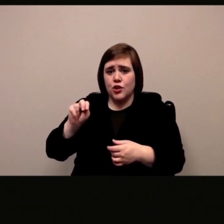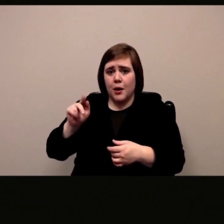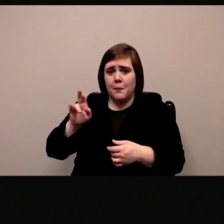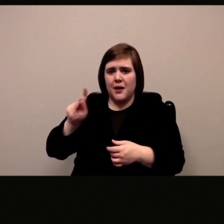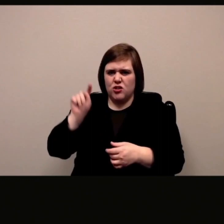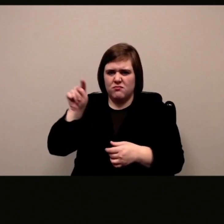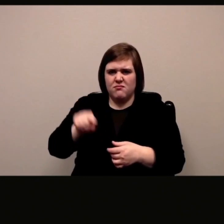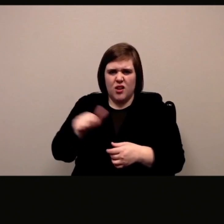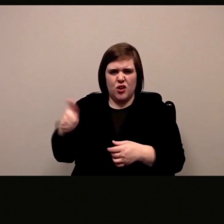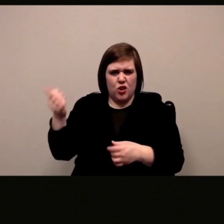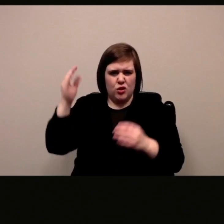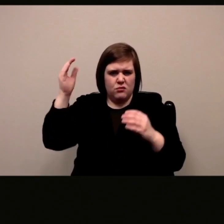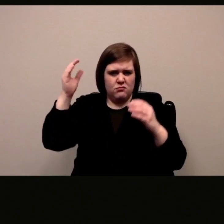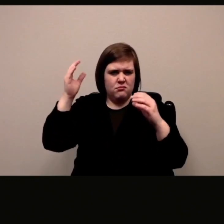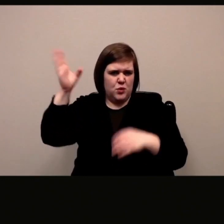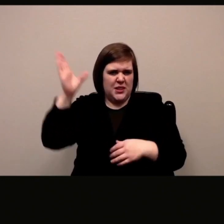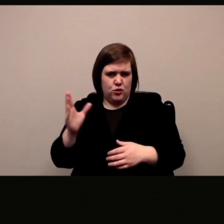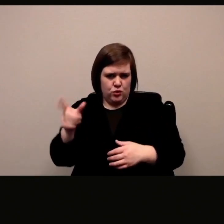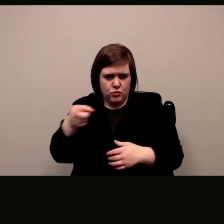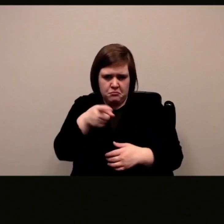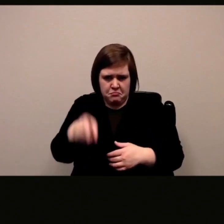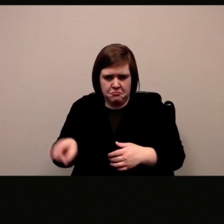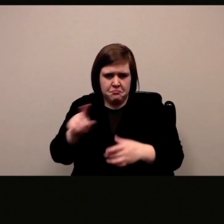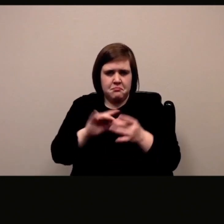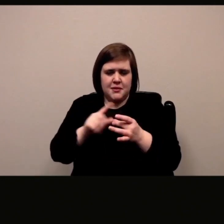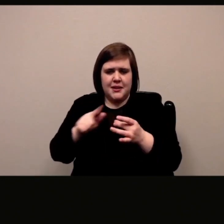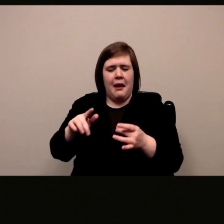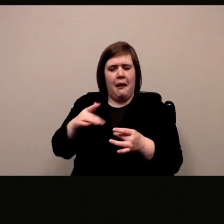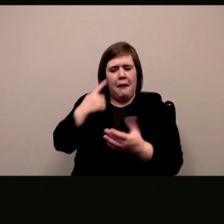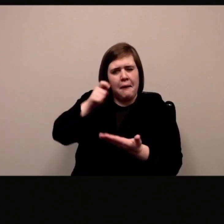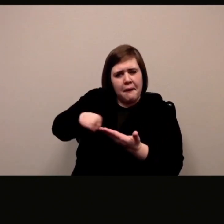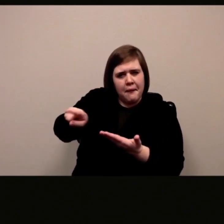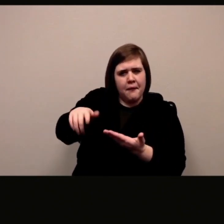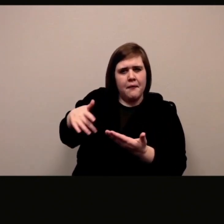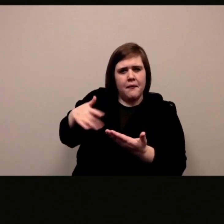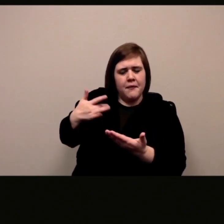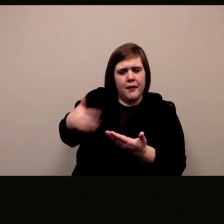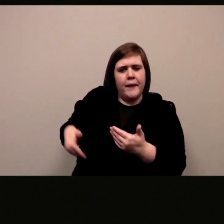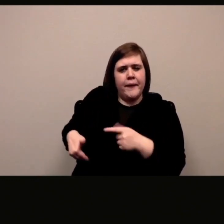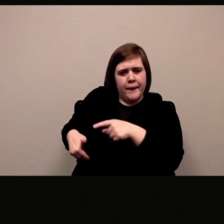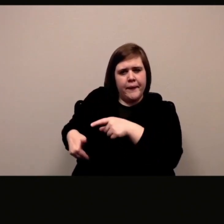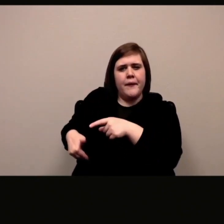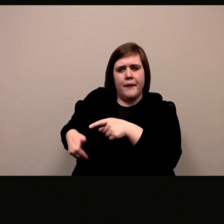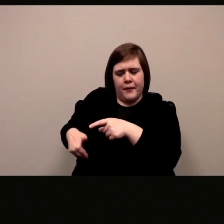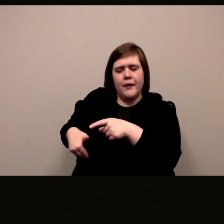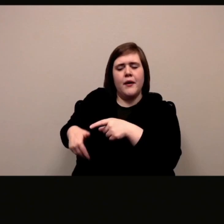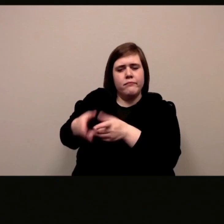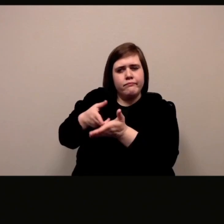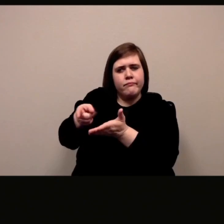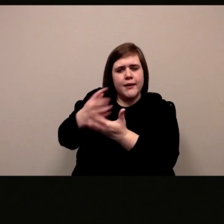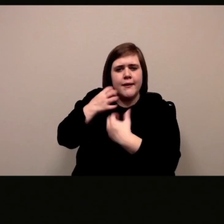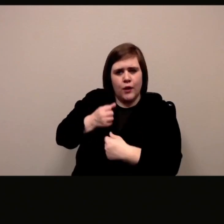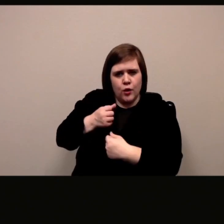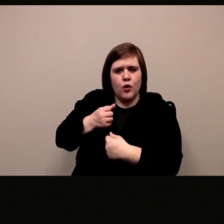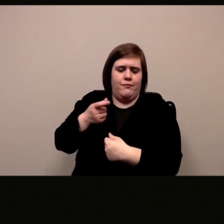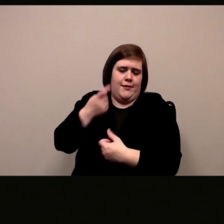saying. They can sense that in you. They can sense it, whether you're genuine and you care.